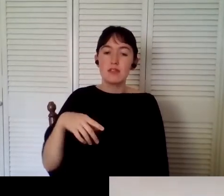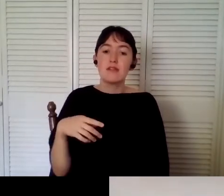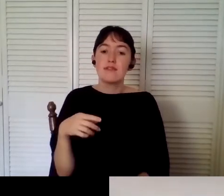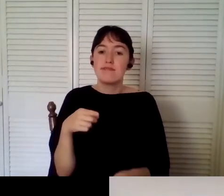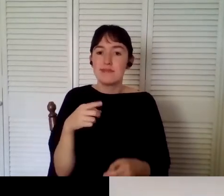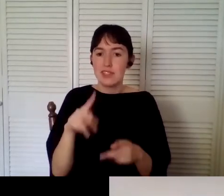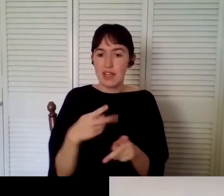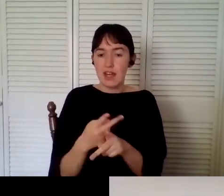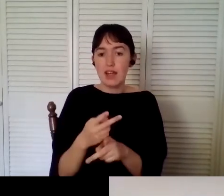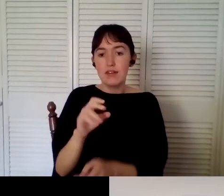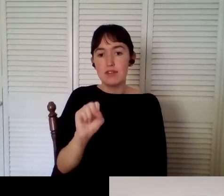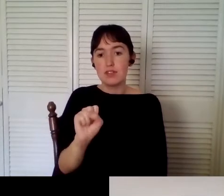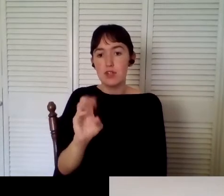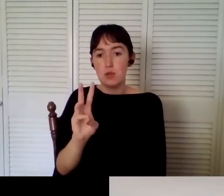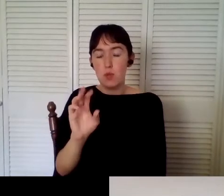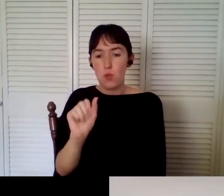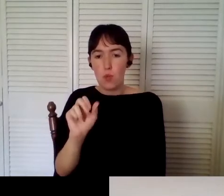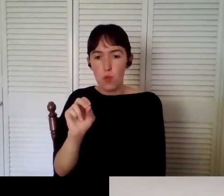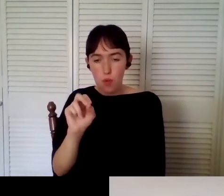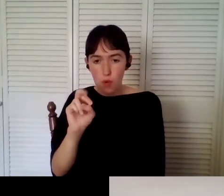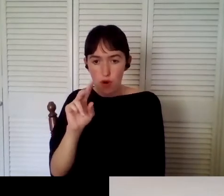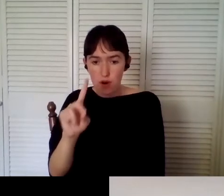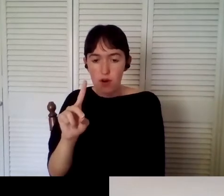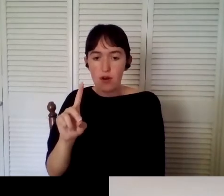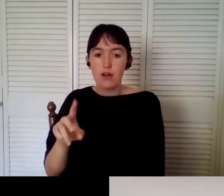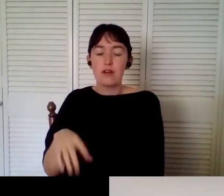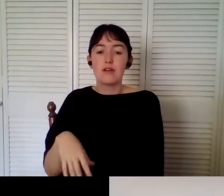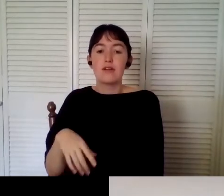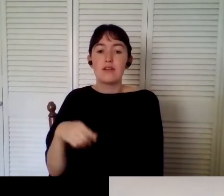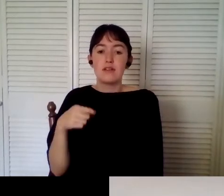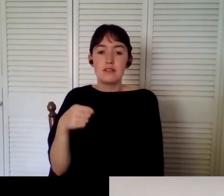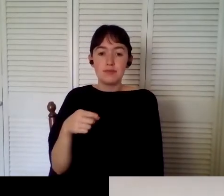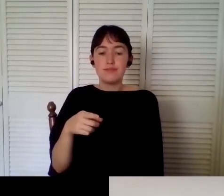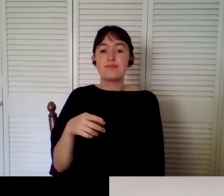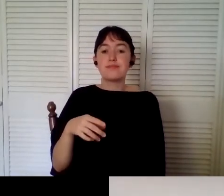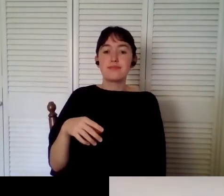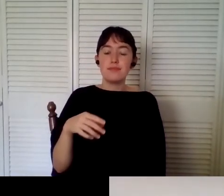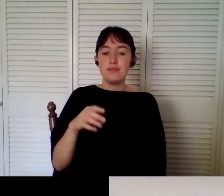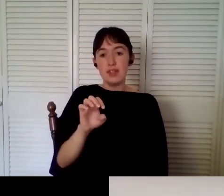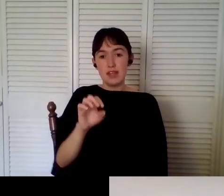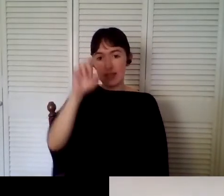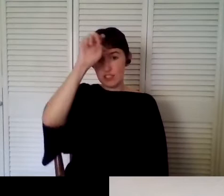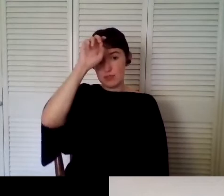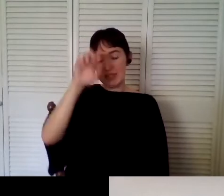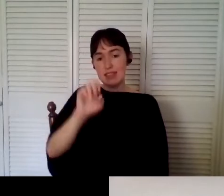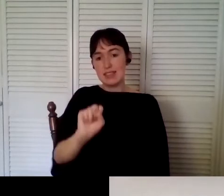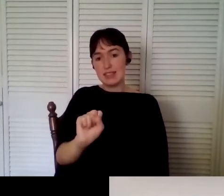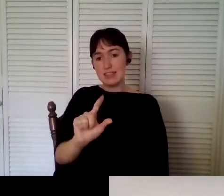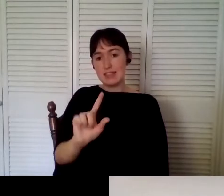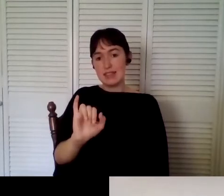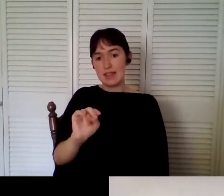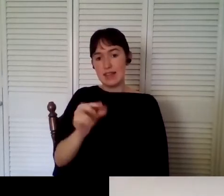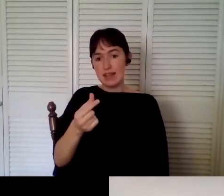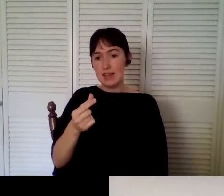history. And Egyptian composite bow technology and Egyptian sling technology. So I was really interested in that kind of